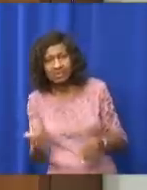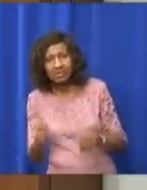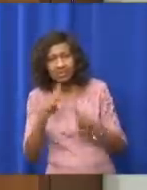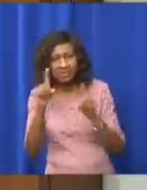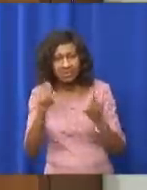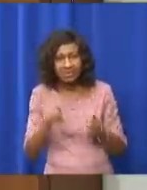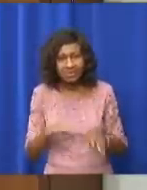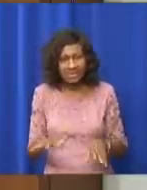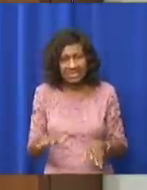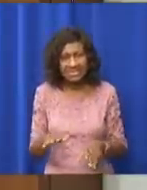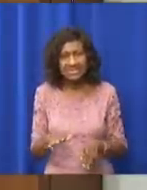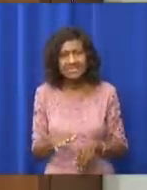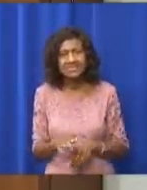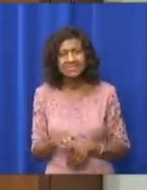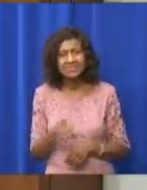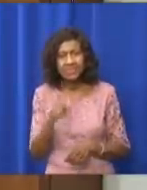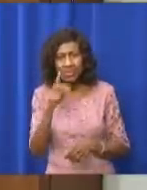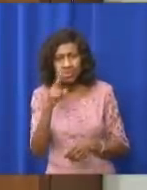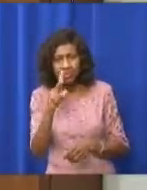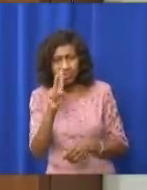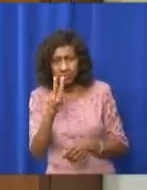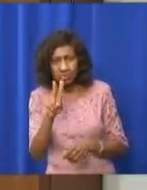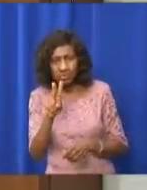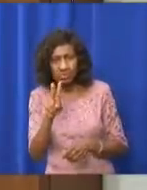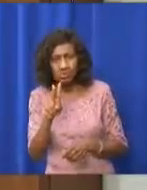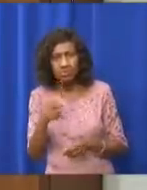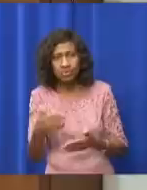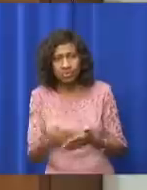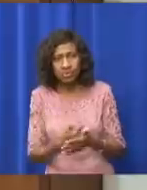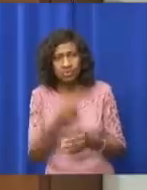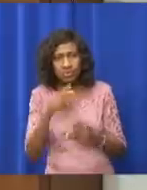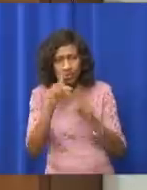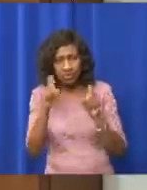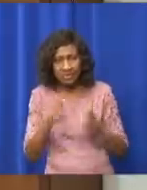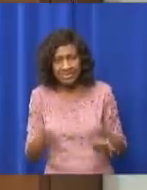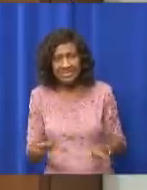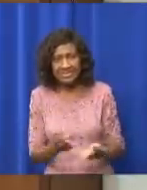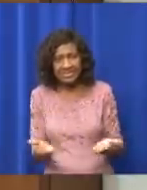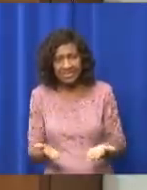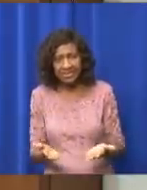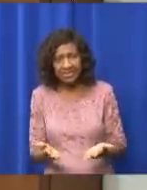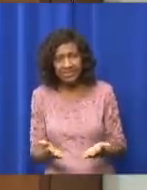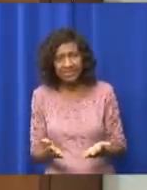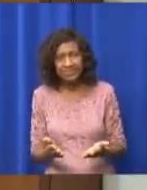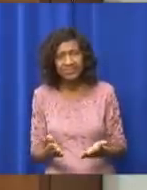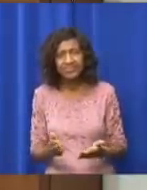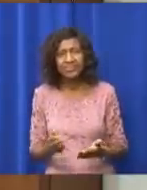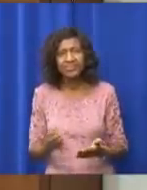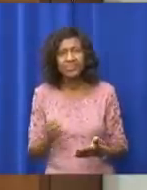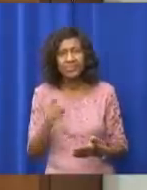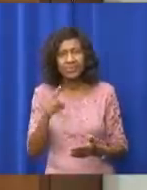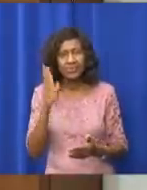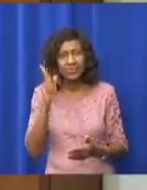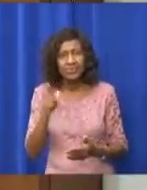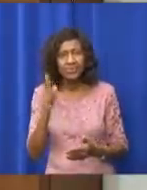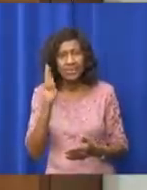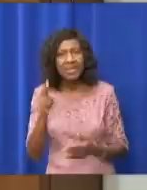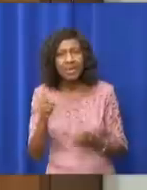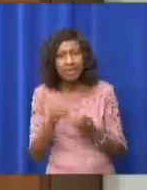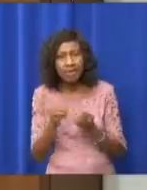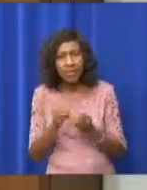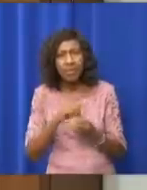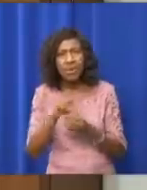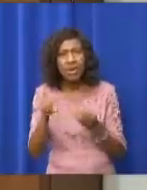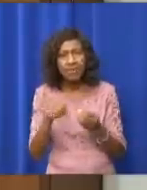Roche system is used by Health City Cayman Islands. You'll hear more of that as time goes along and how we